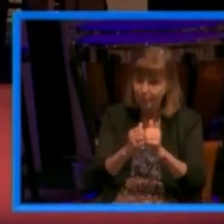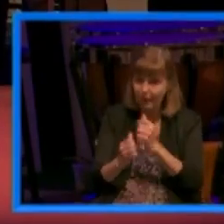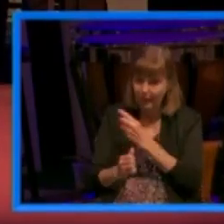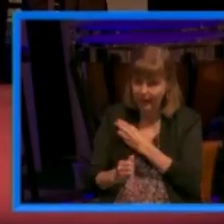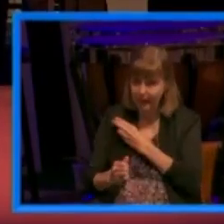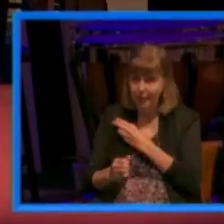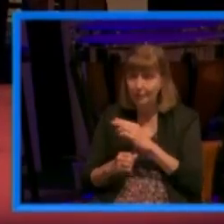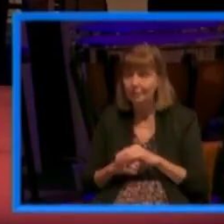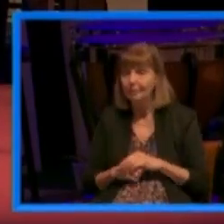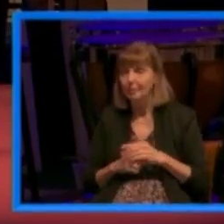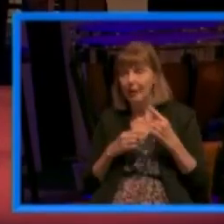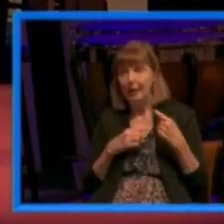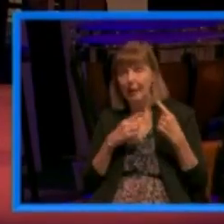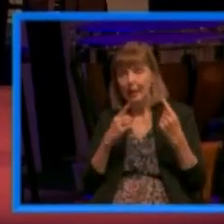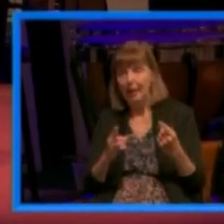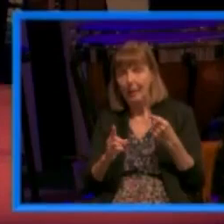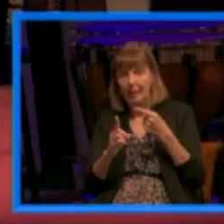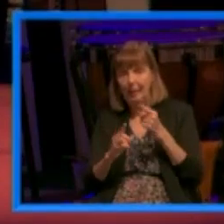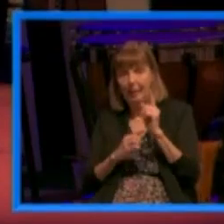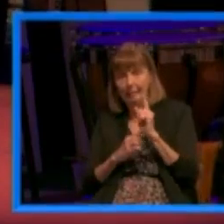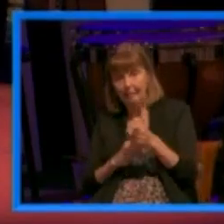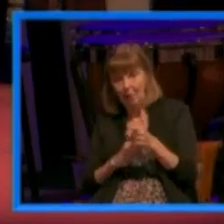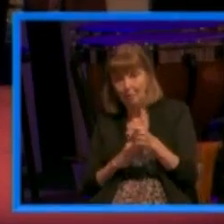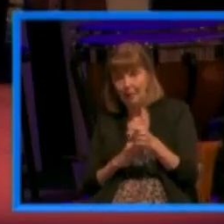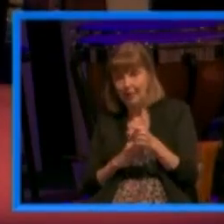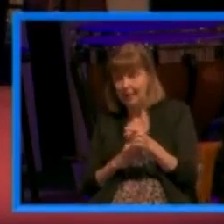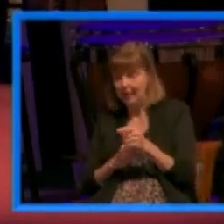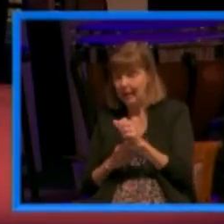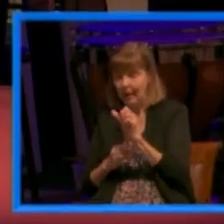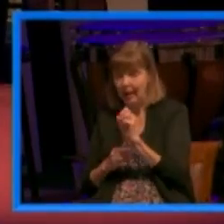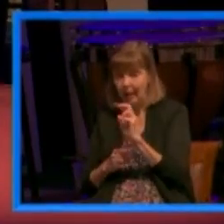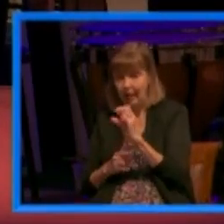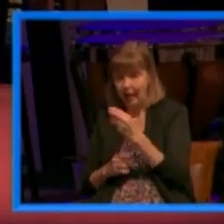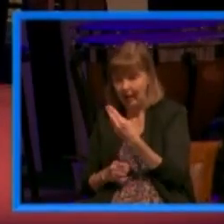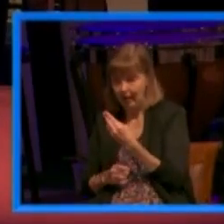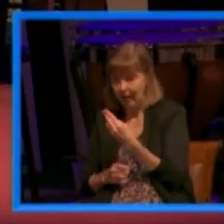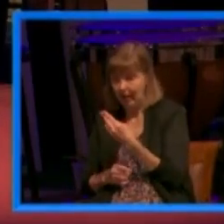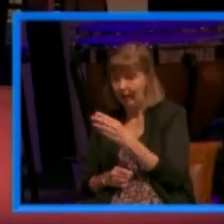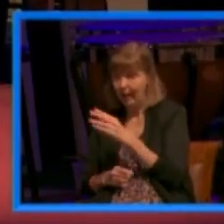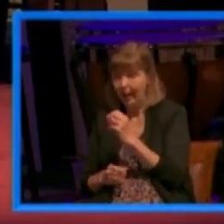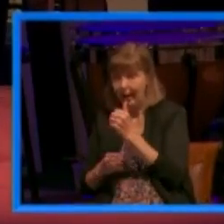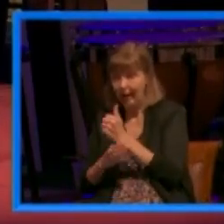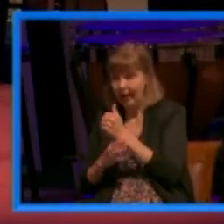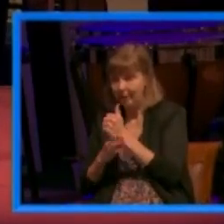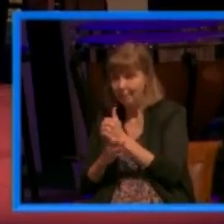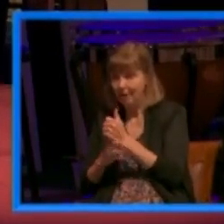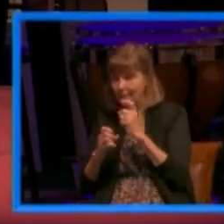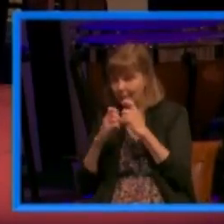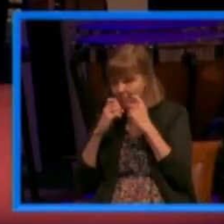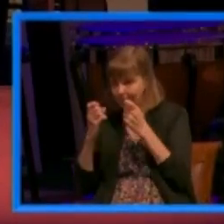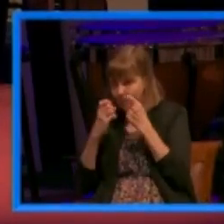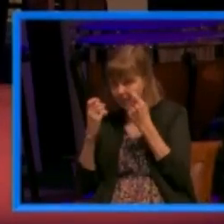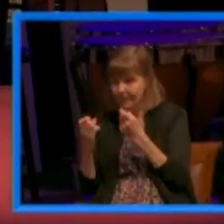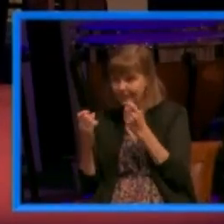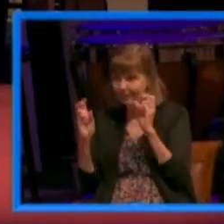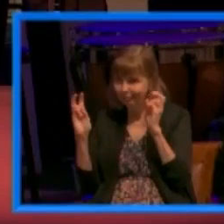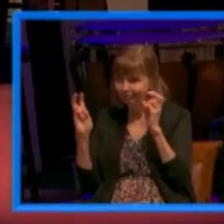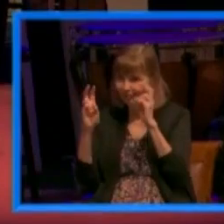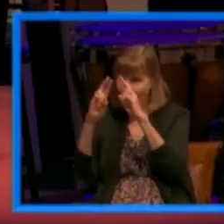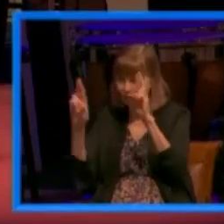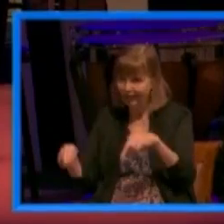moment, Sarah and Abraham have piled up a sin resume like no one else. I mean, they have made